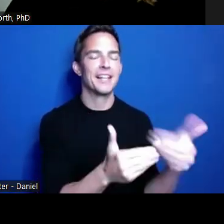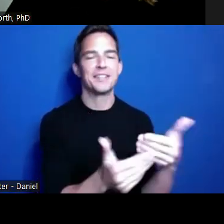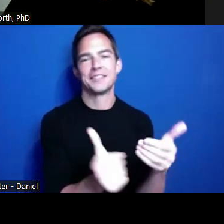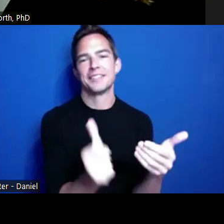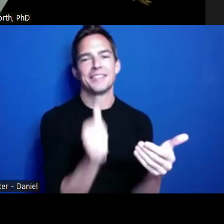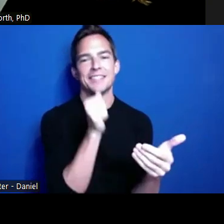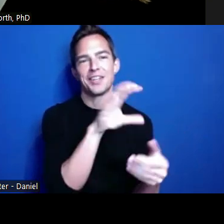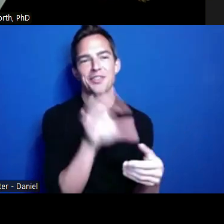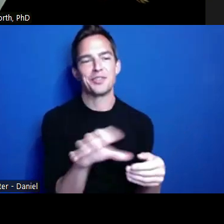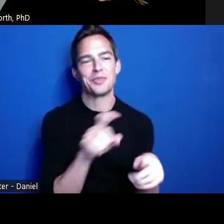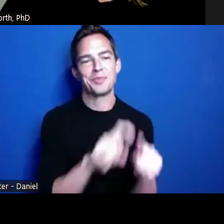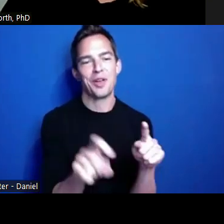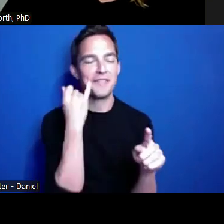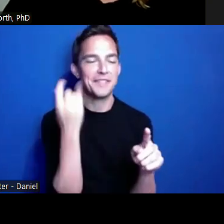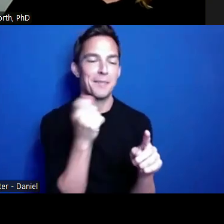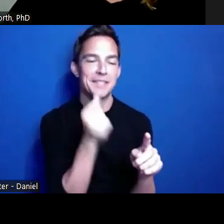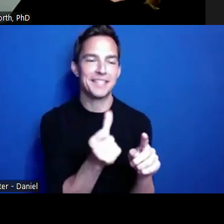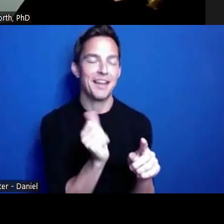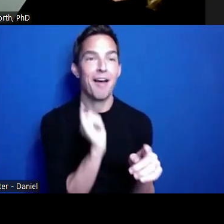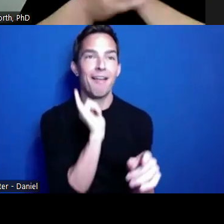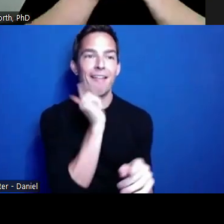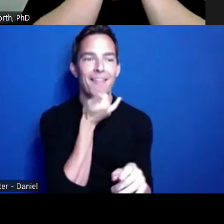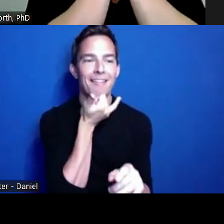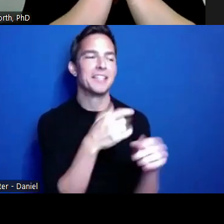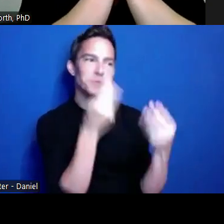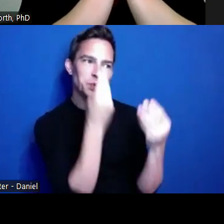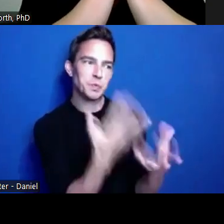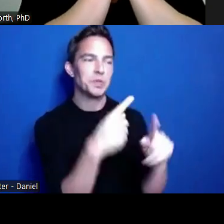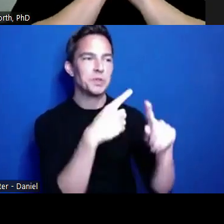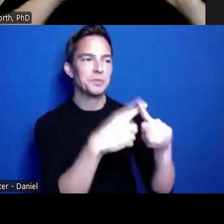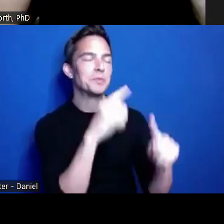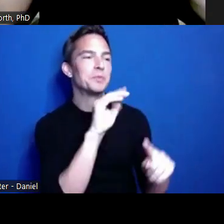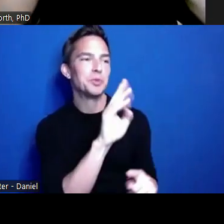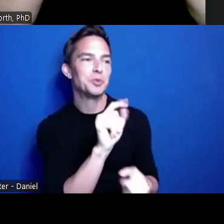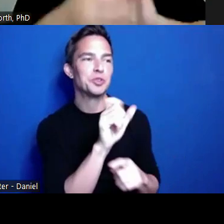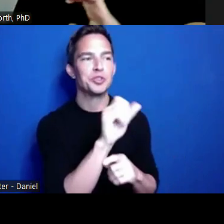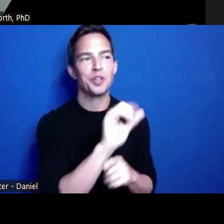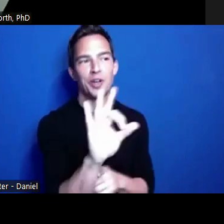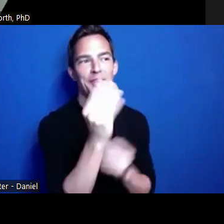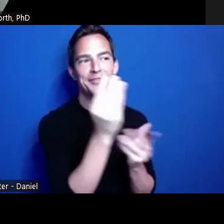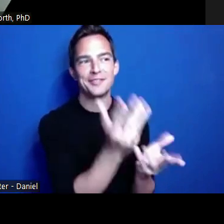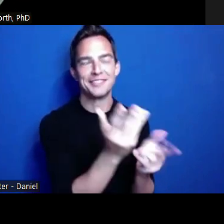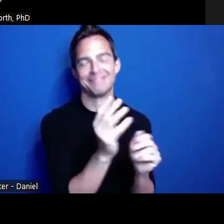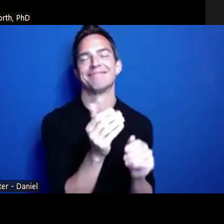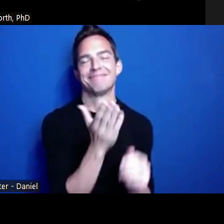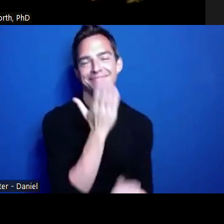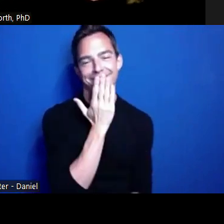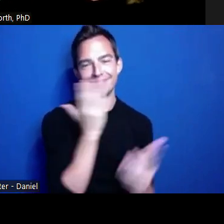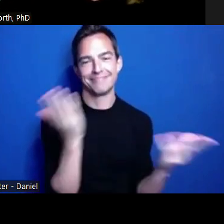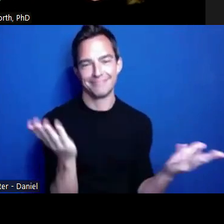Zoom call if somebody didn't need to be told to come off of mute. So this